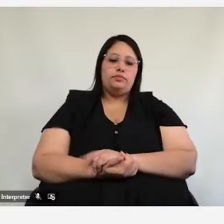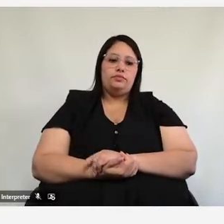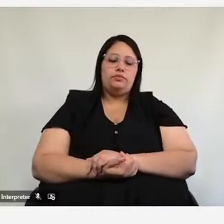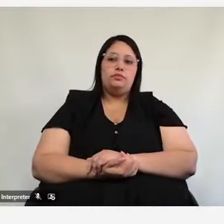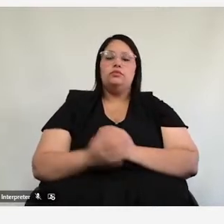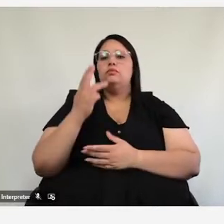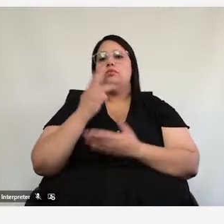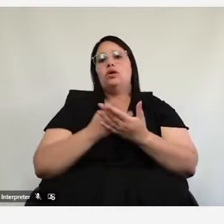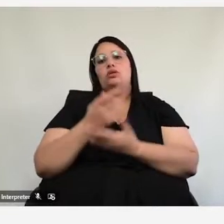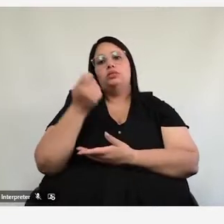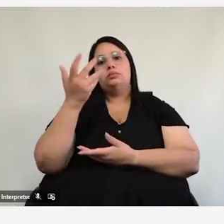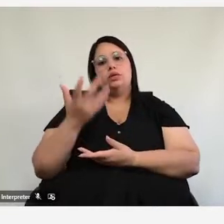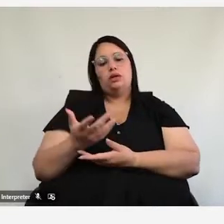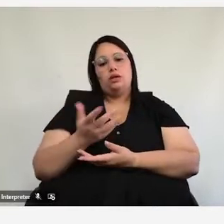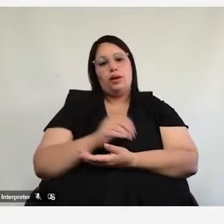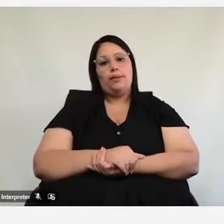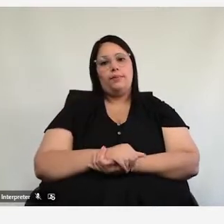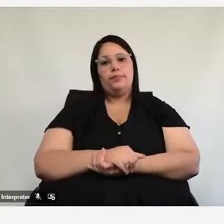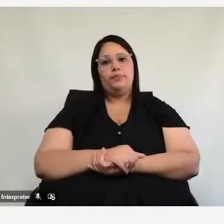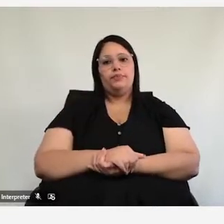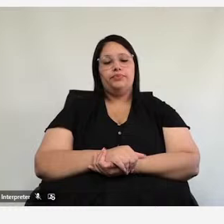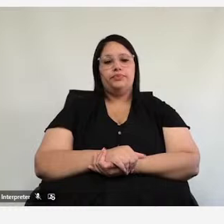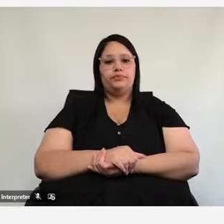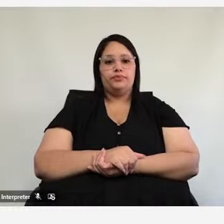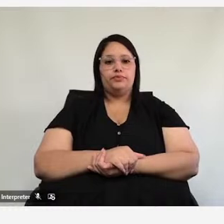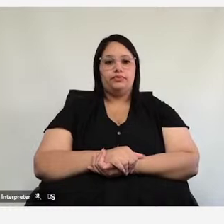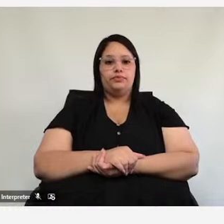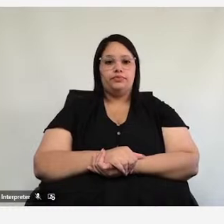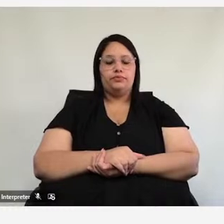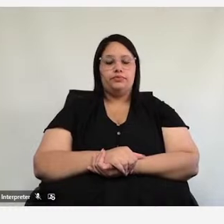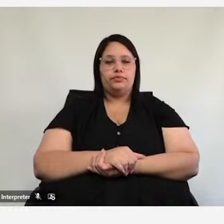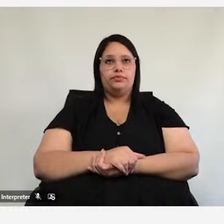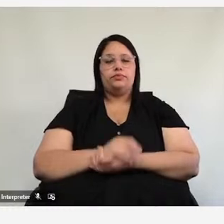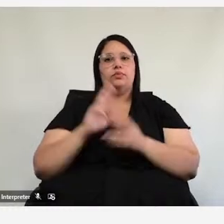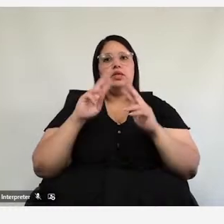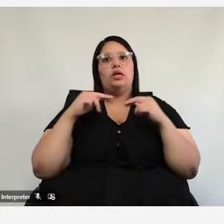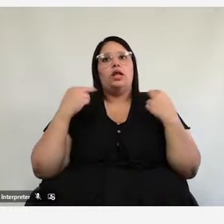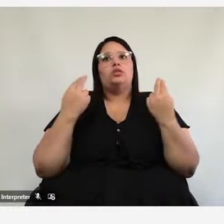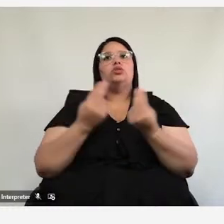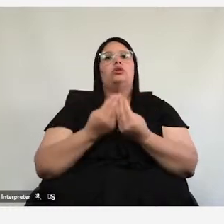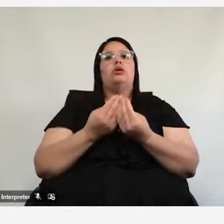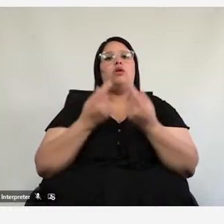Honourable Speaker. Speaker, the